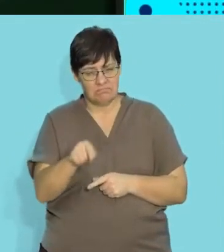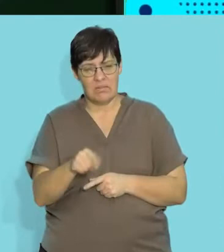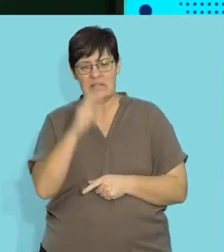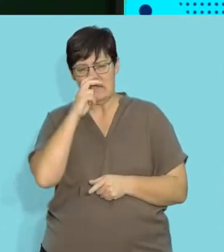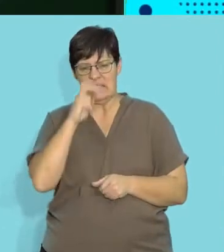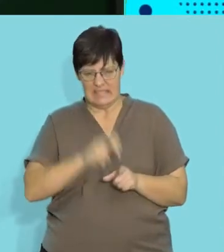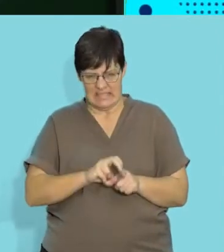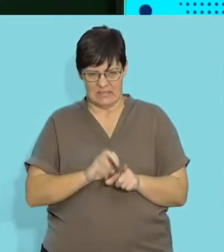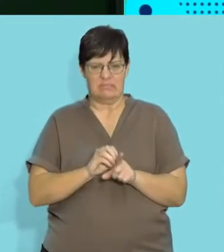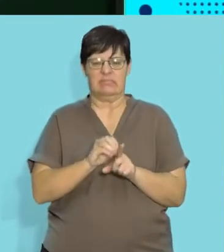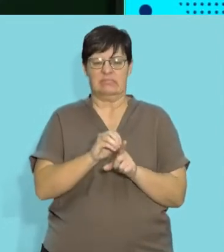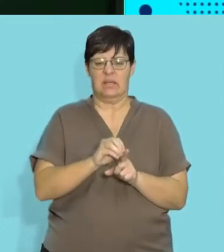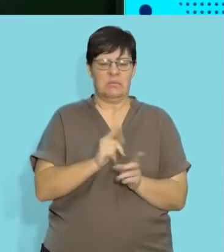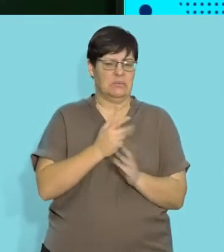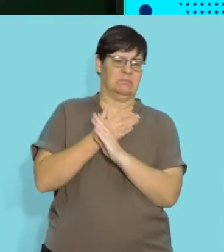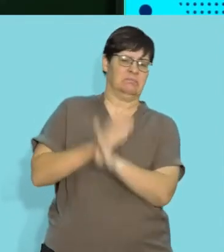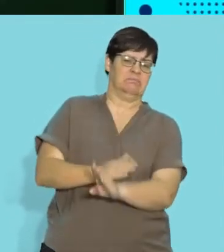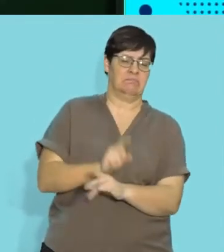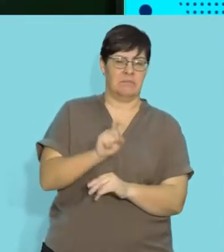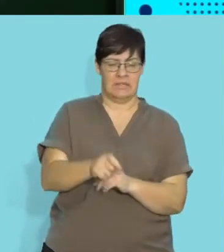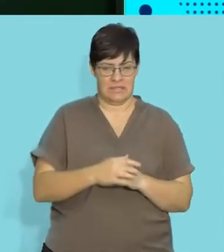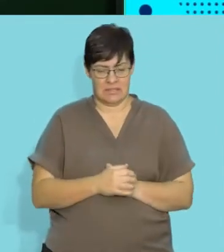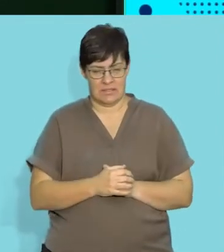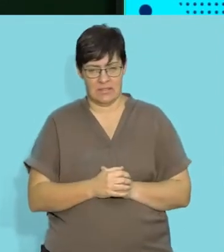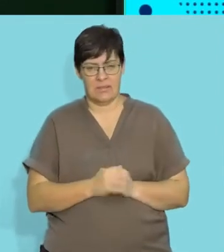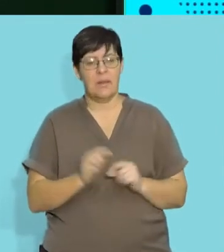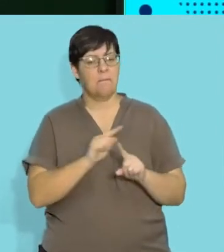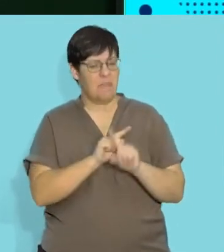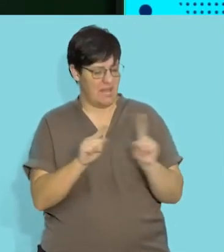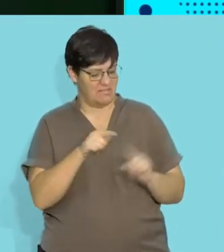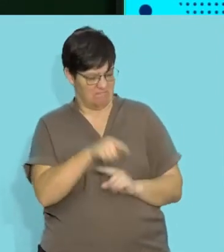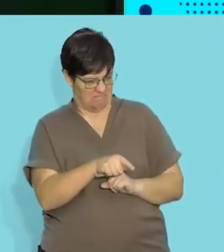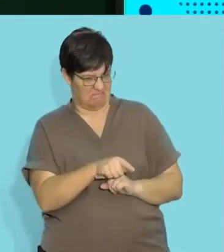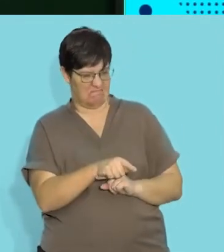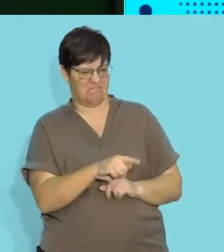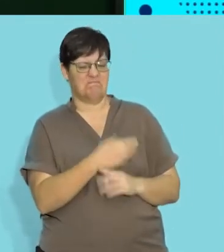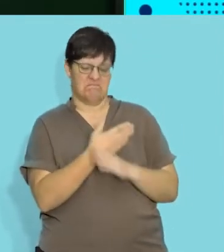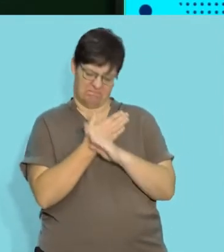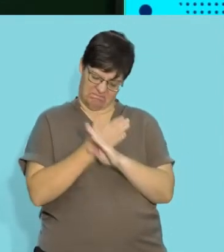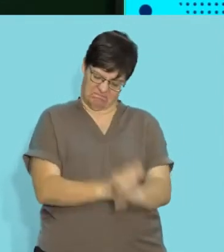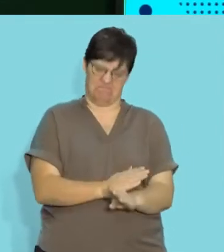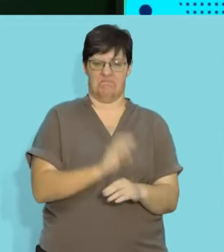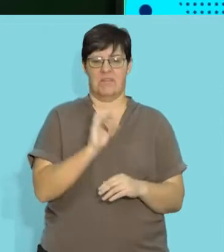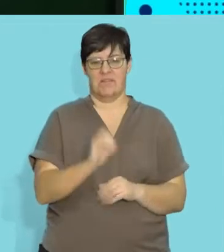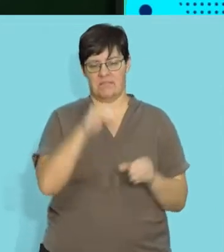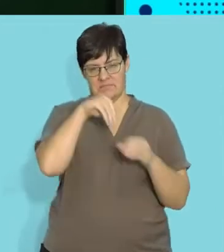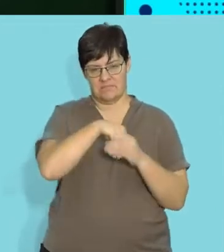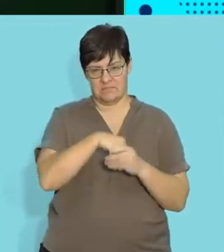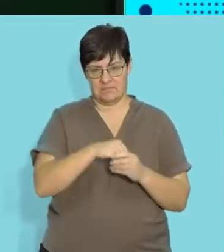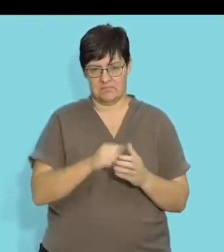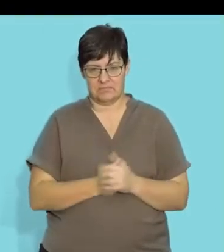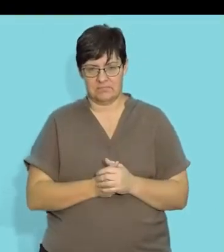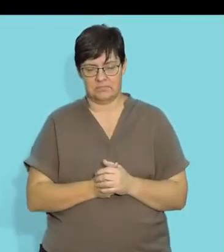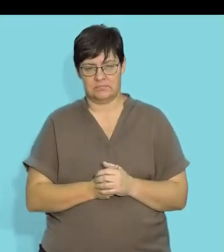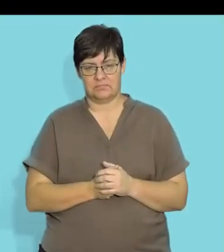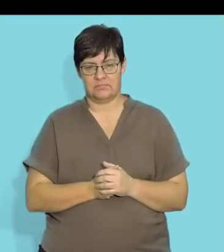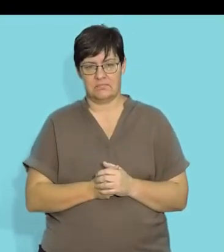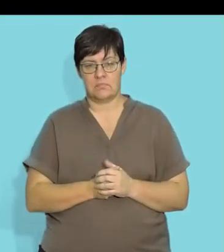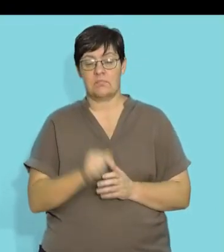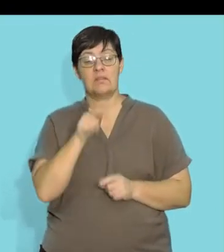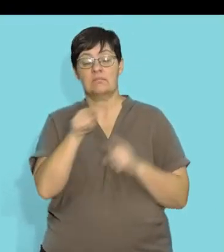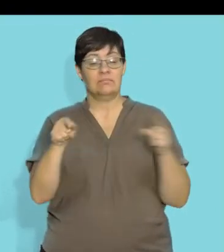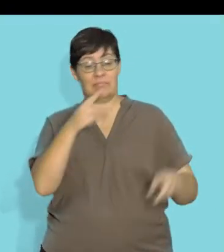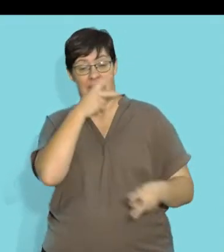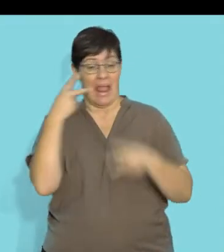have pests that live on them. However, plants have been able to adapt to that. Let's look at these adaptations.